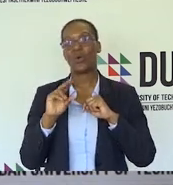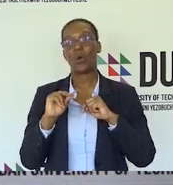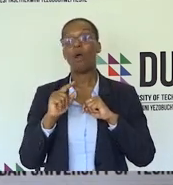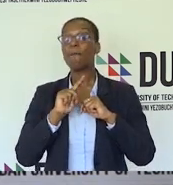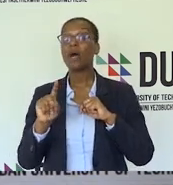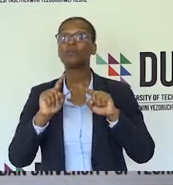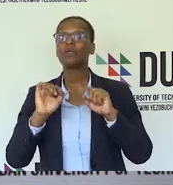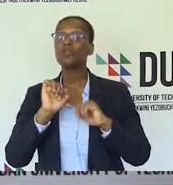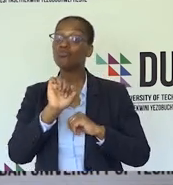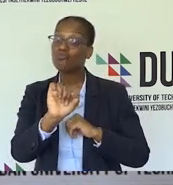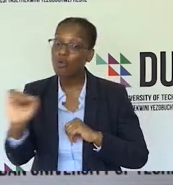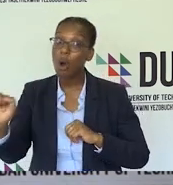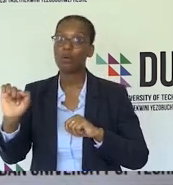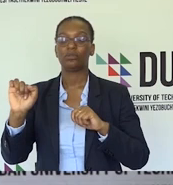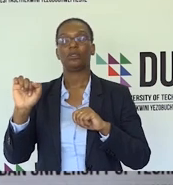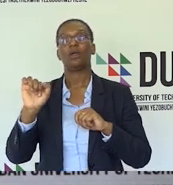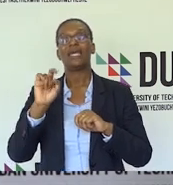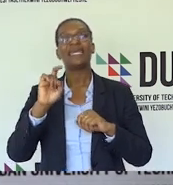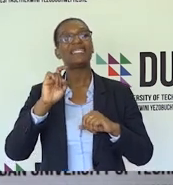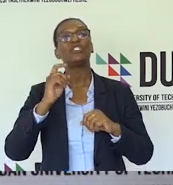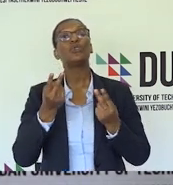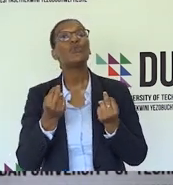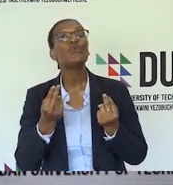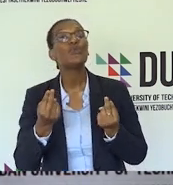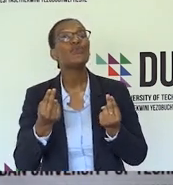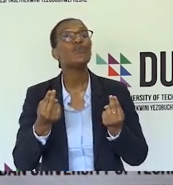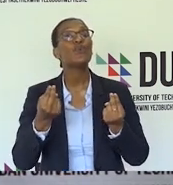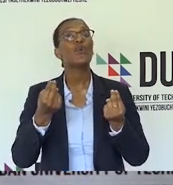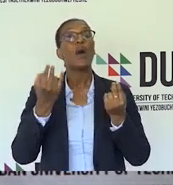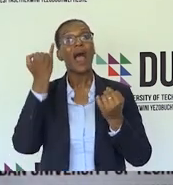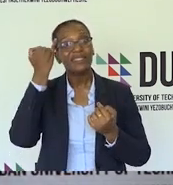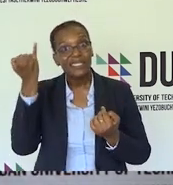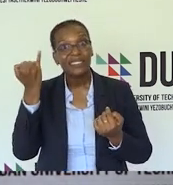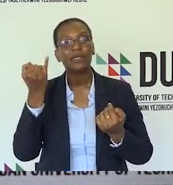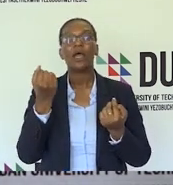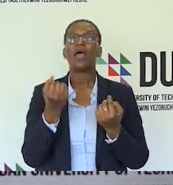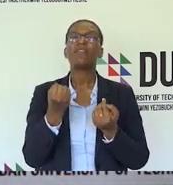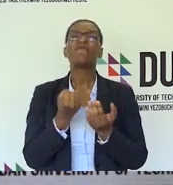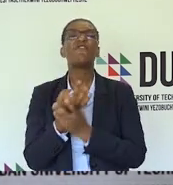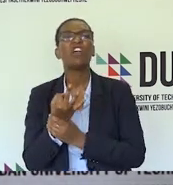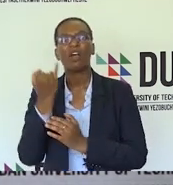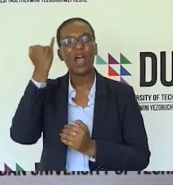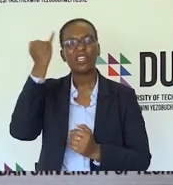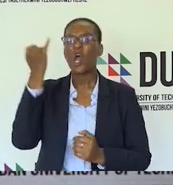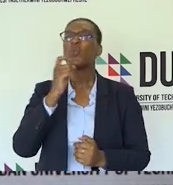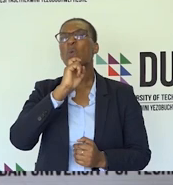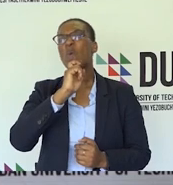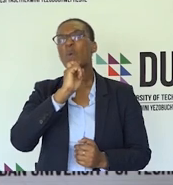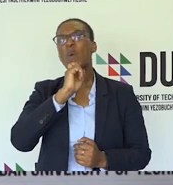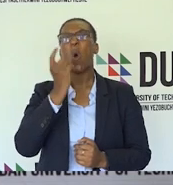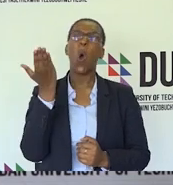it's yours, our youth. It requires new and fresh ideas and innovations from you, not old and